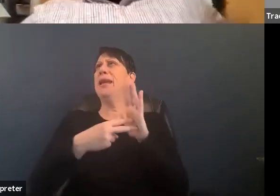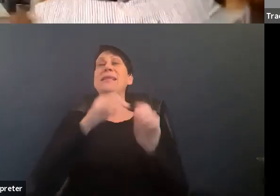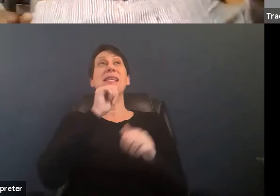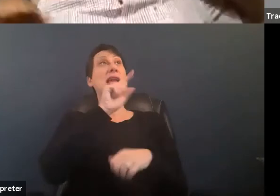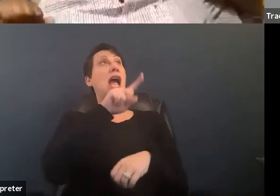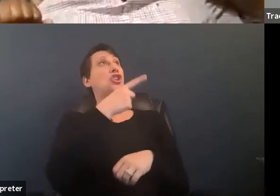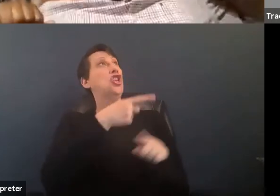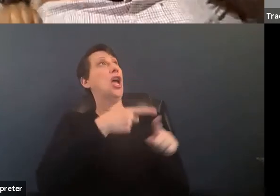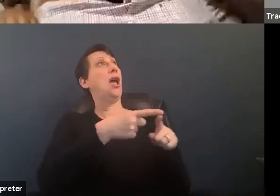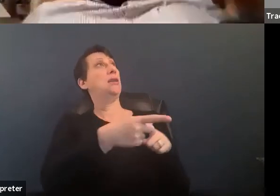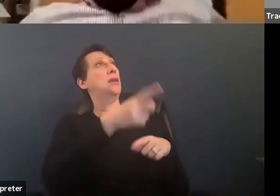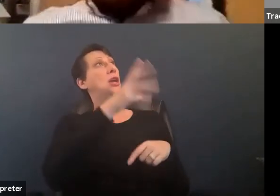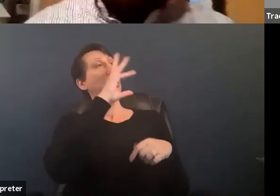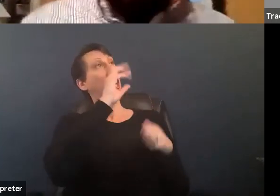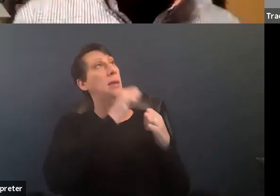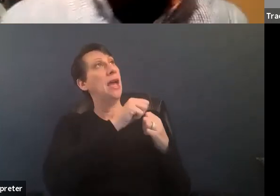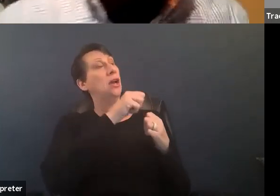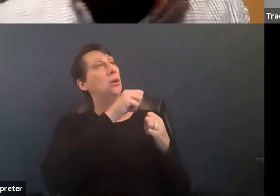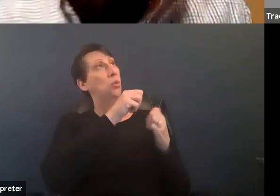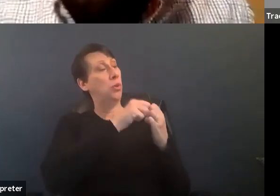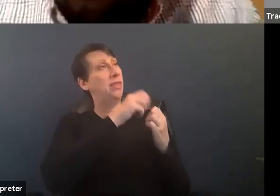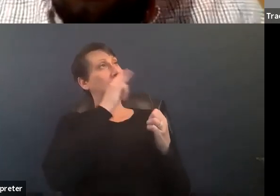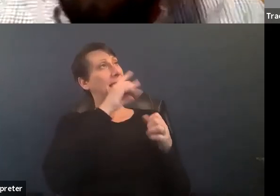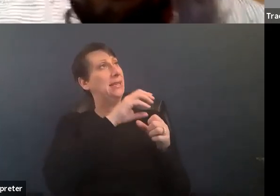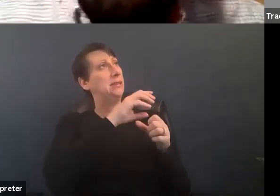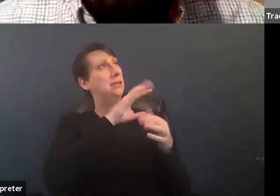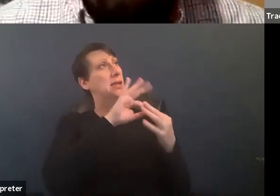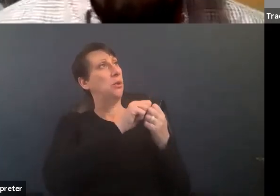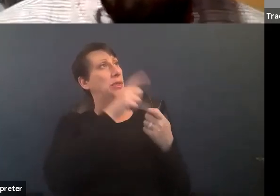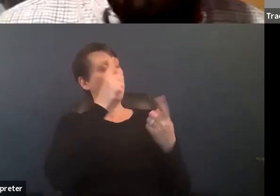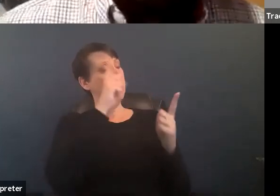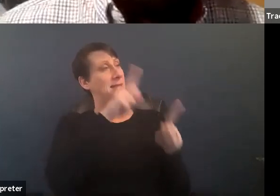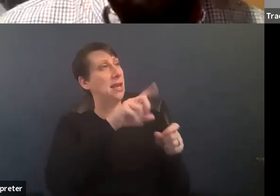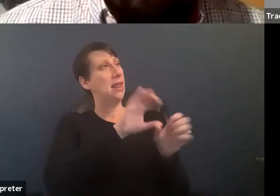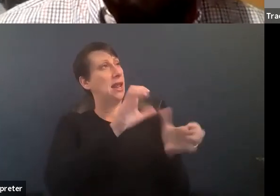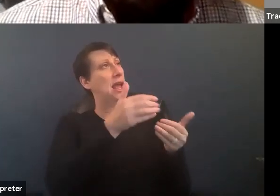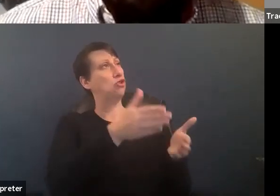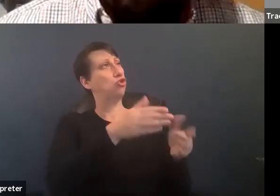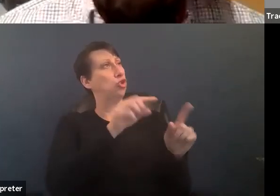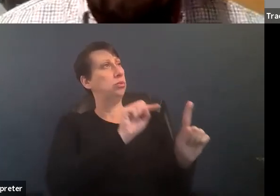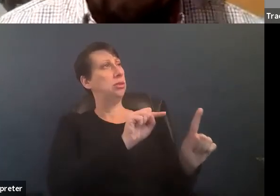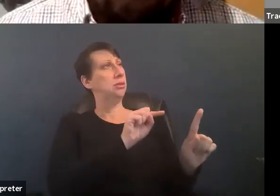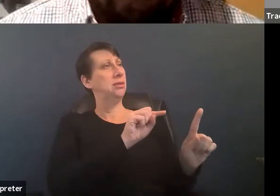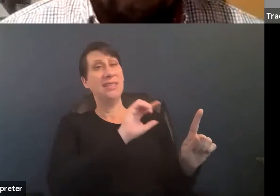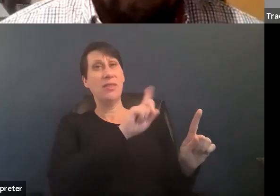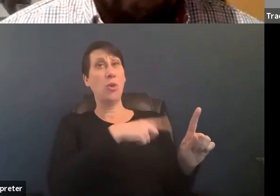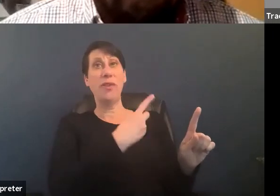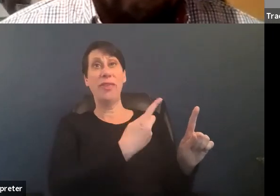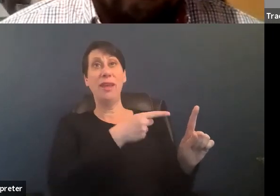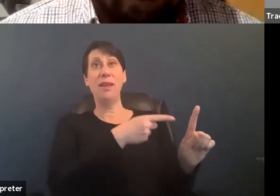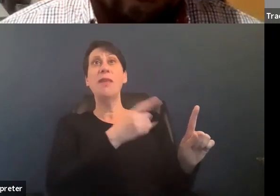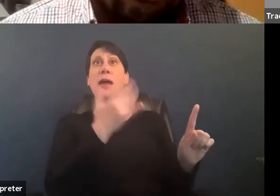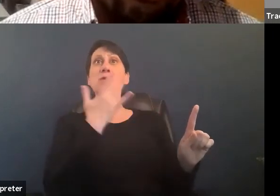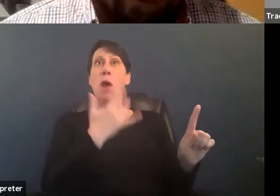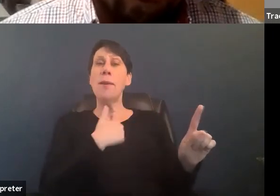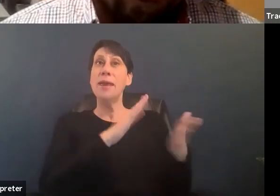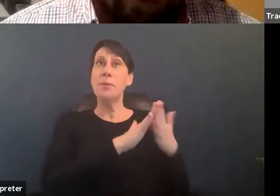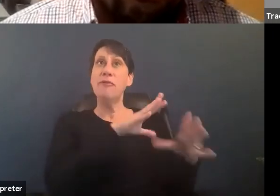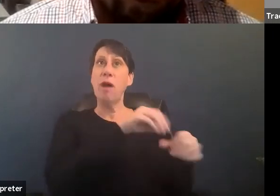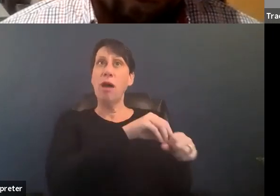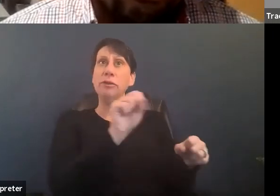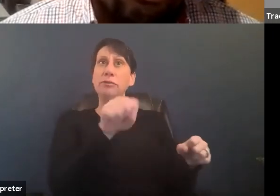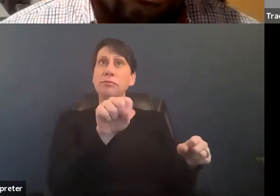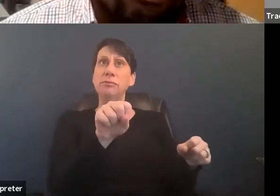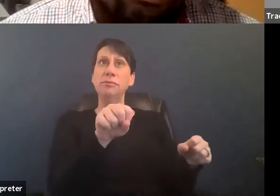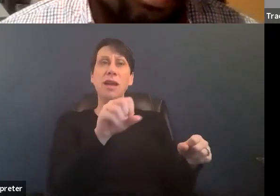kids about consent in a classroom. While that's, the thing that got me engaged and the thing that I